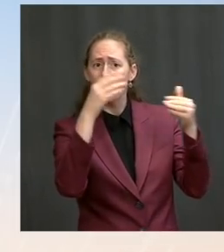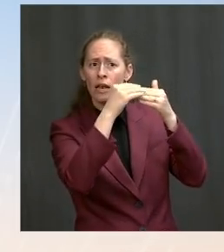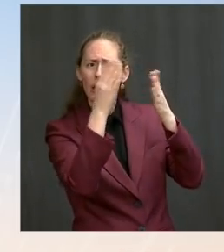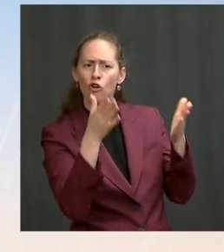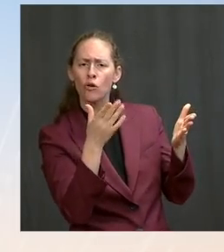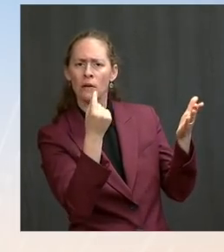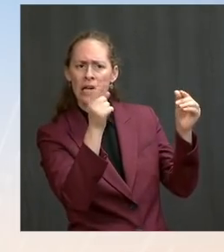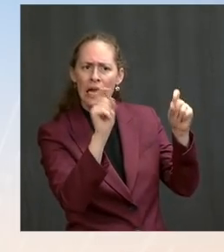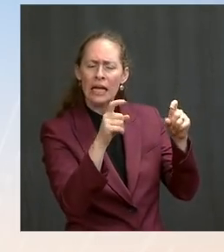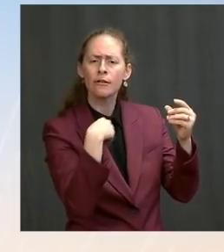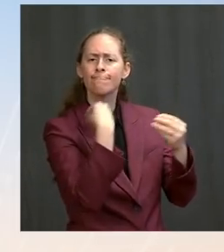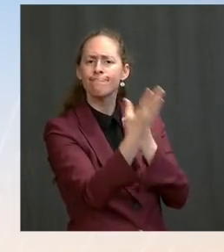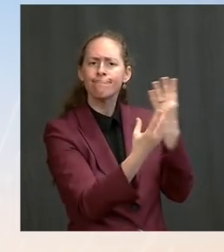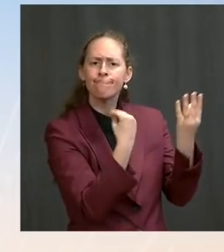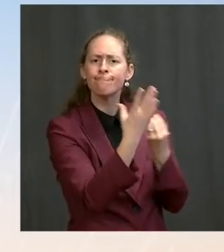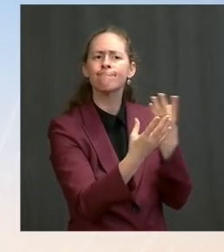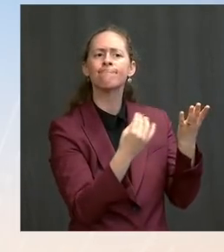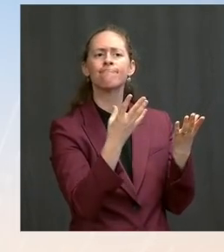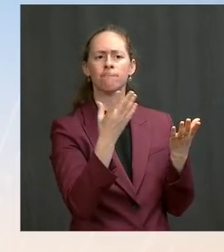assistance wherever we can.